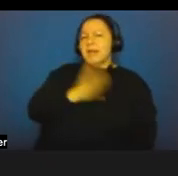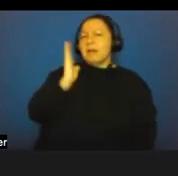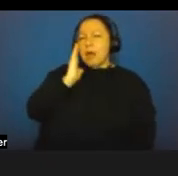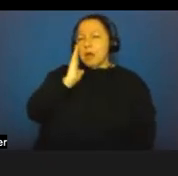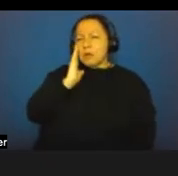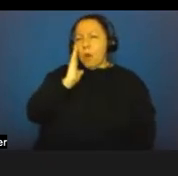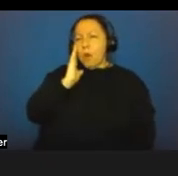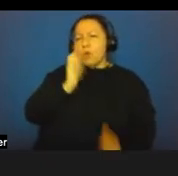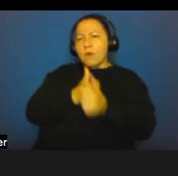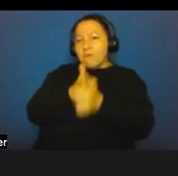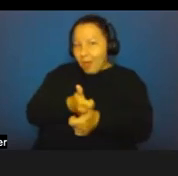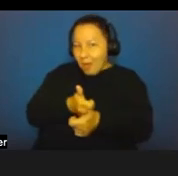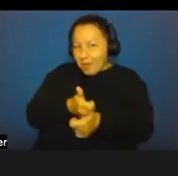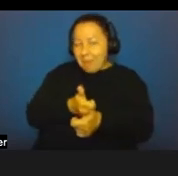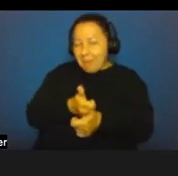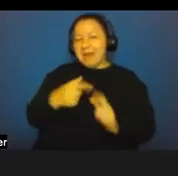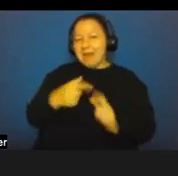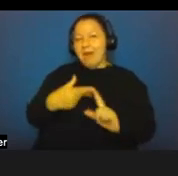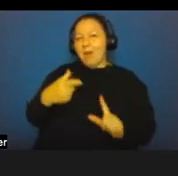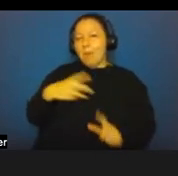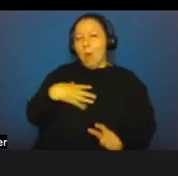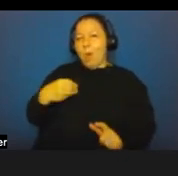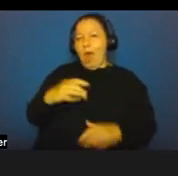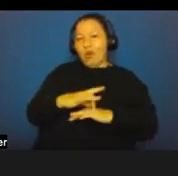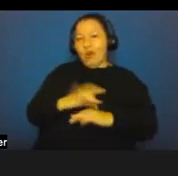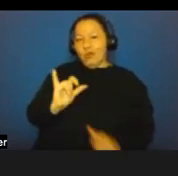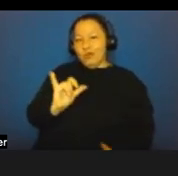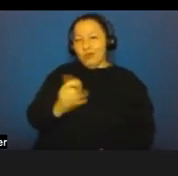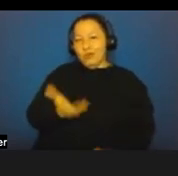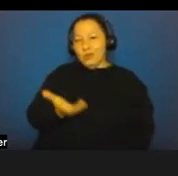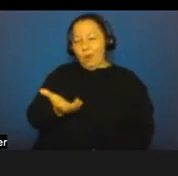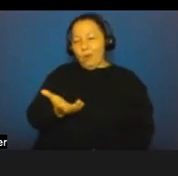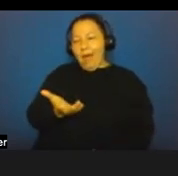them, I'm from White Earth too, so